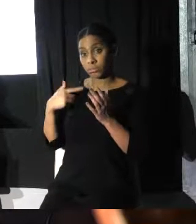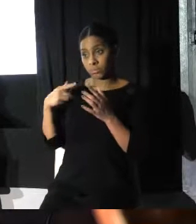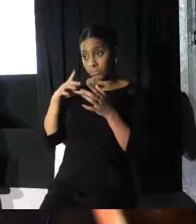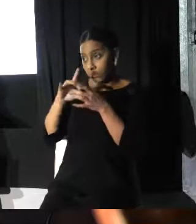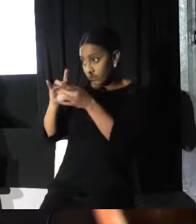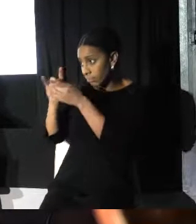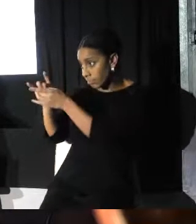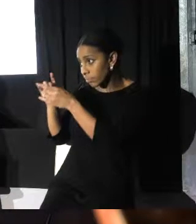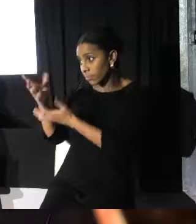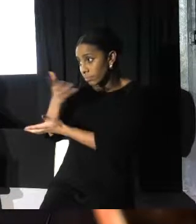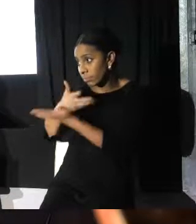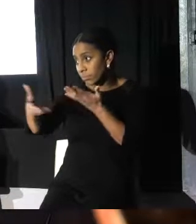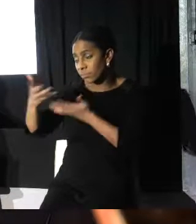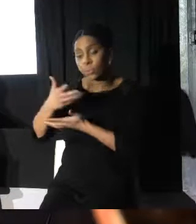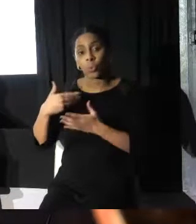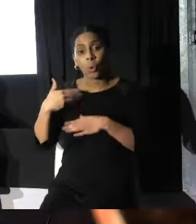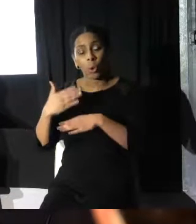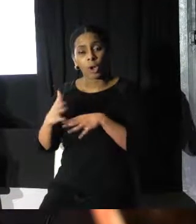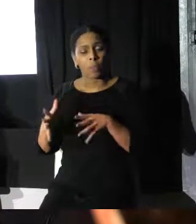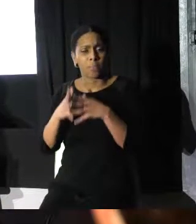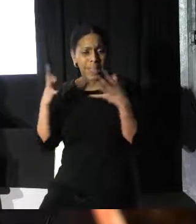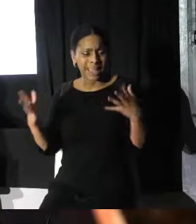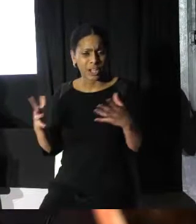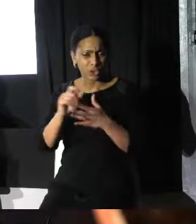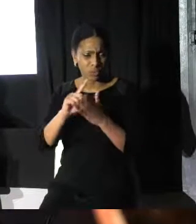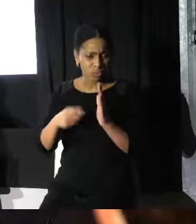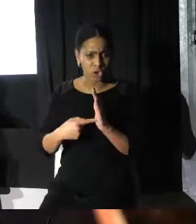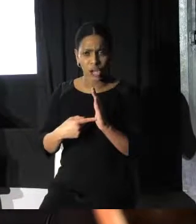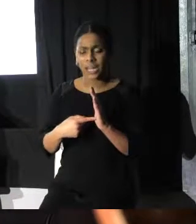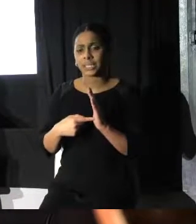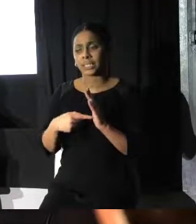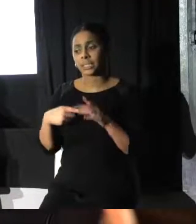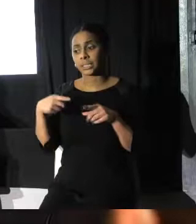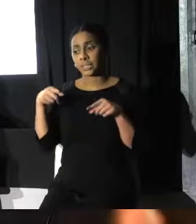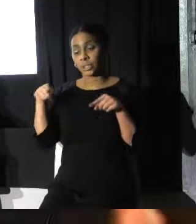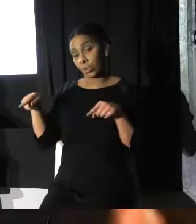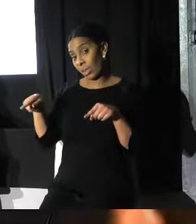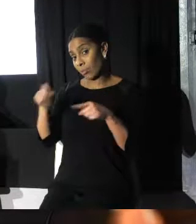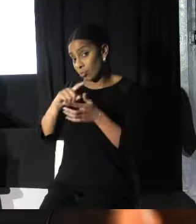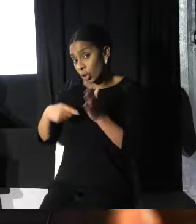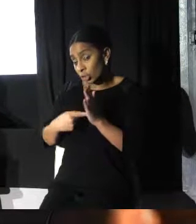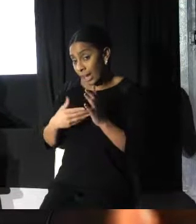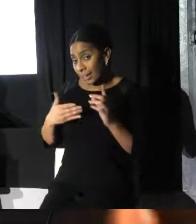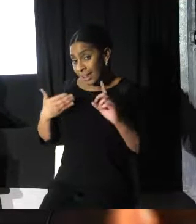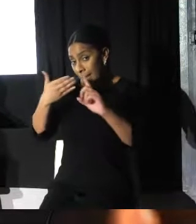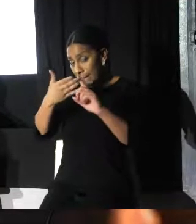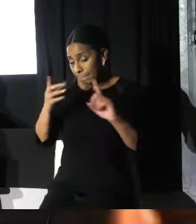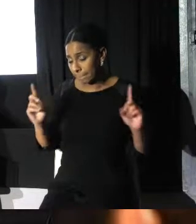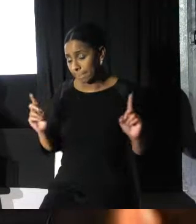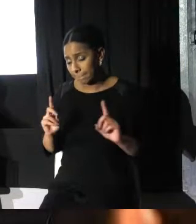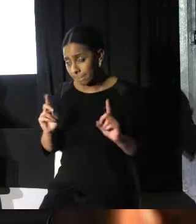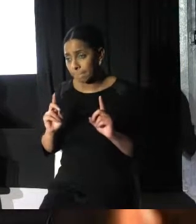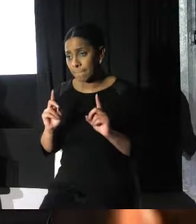a major Volkswagen Stiftung project, which is seeking to